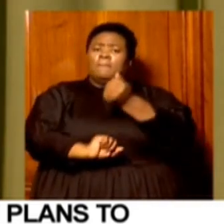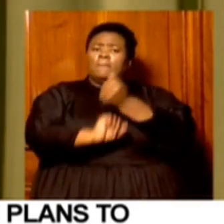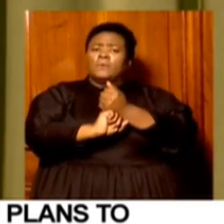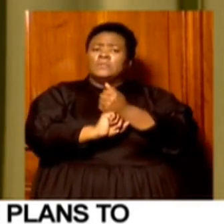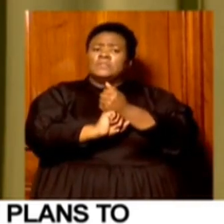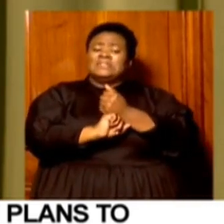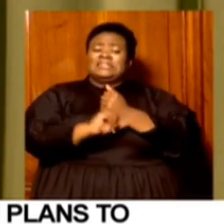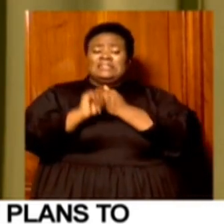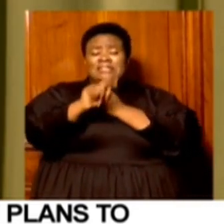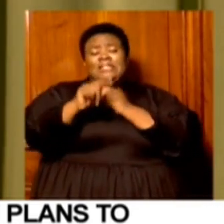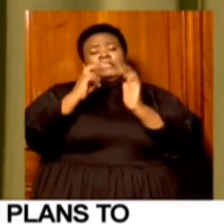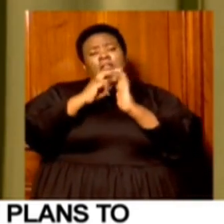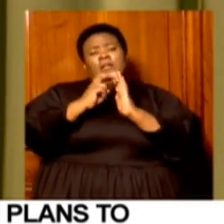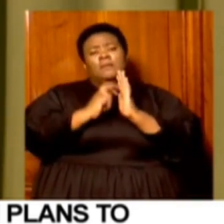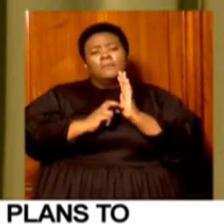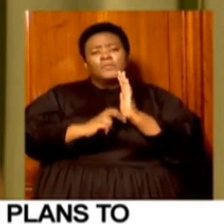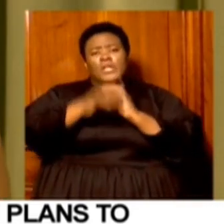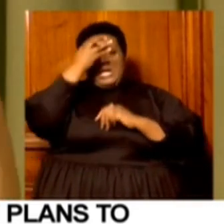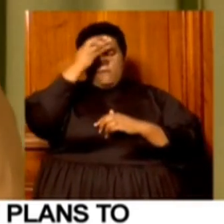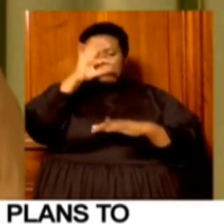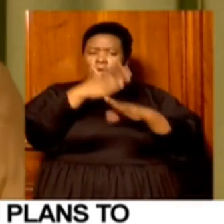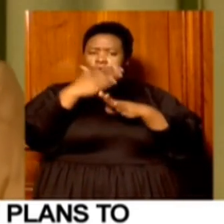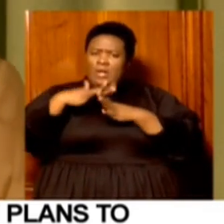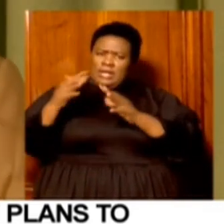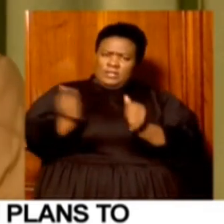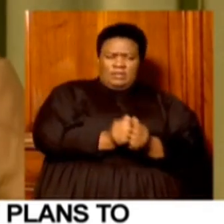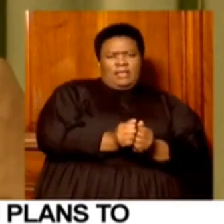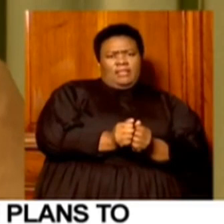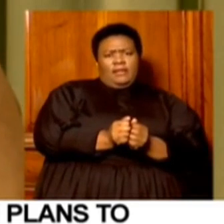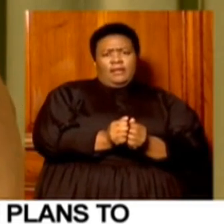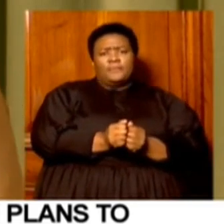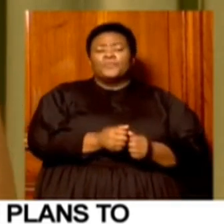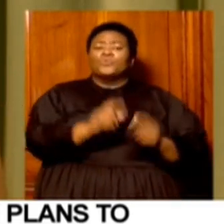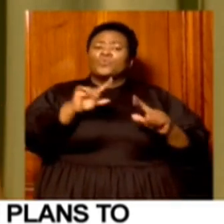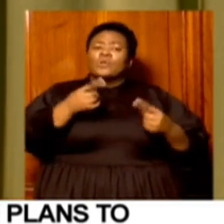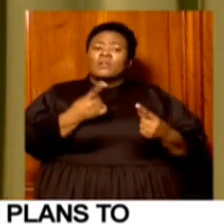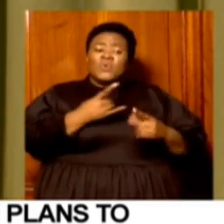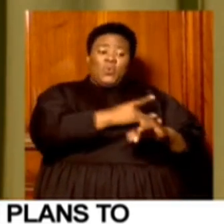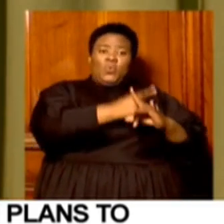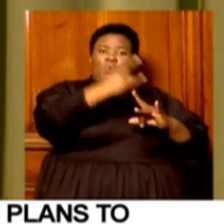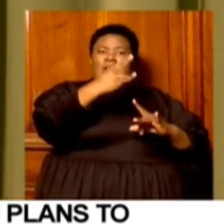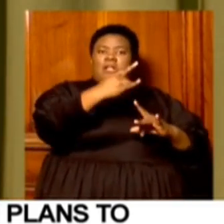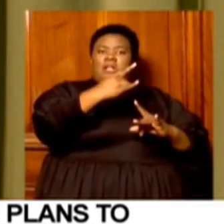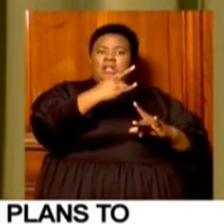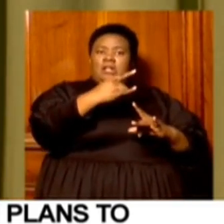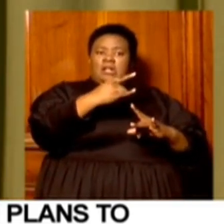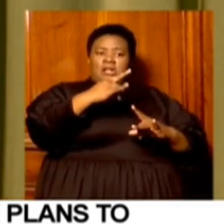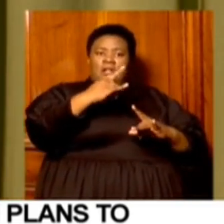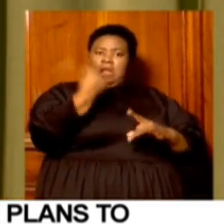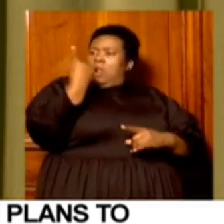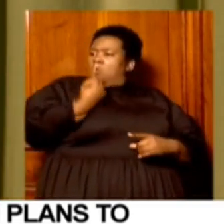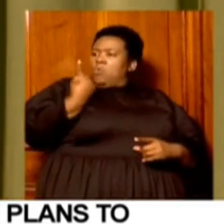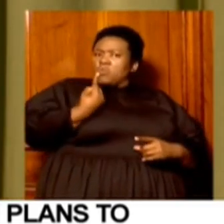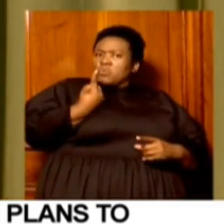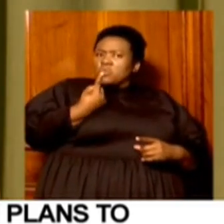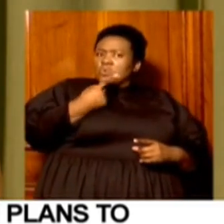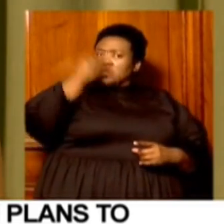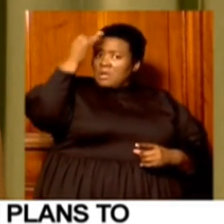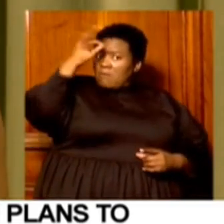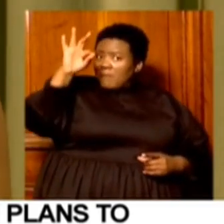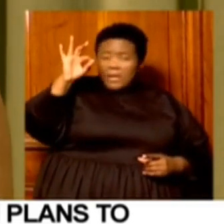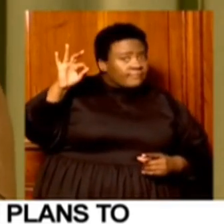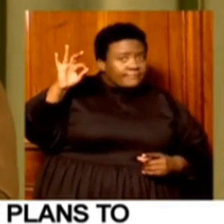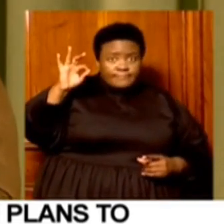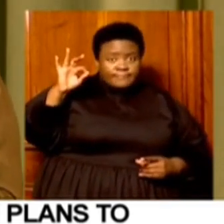these regulations and government and working hand in hand. We can't win it alone. Unfortunately, the future is not